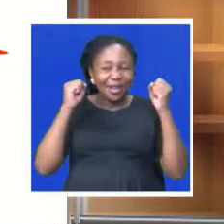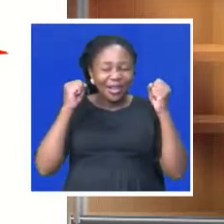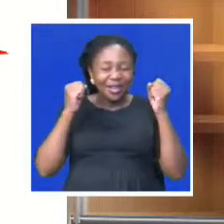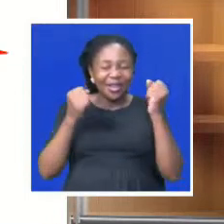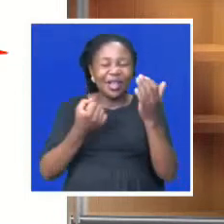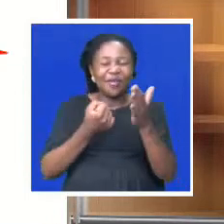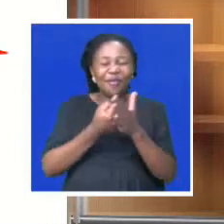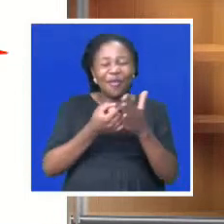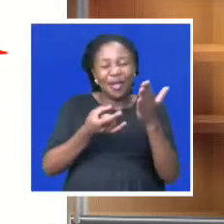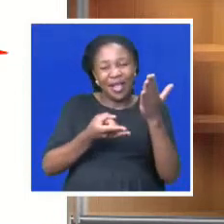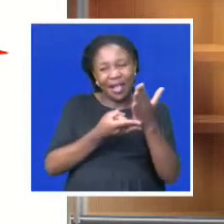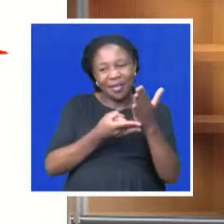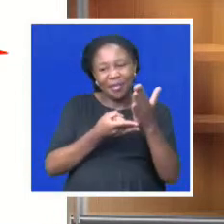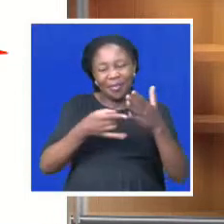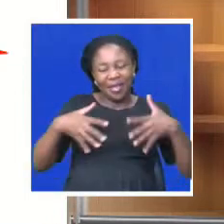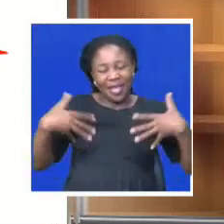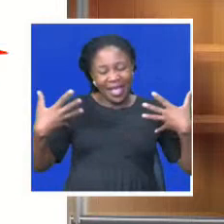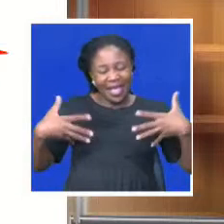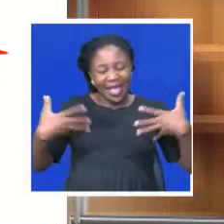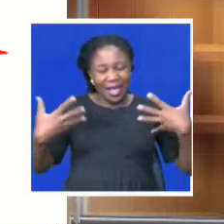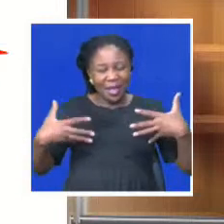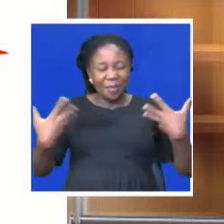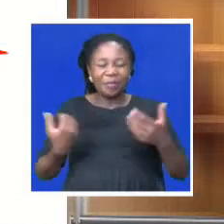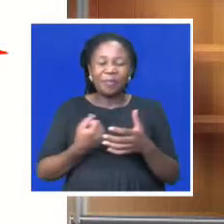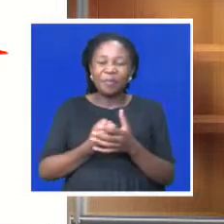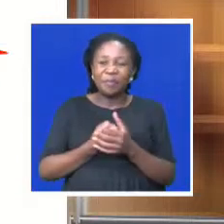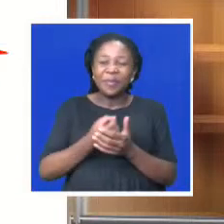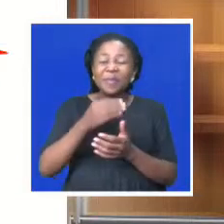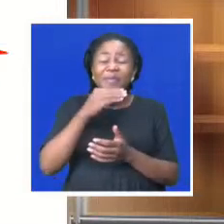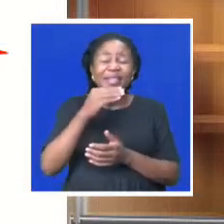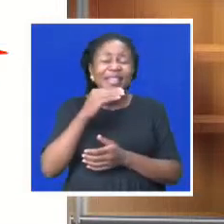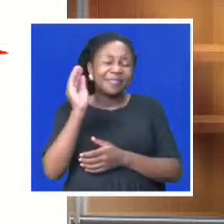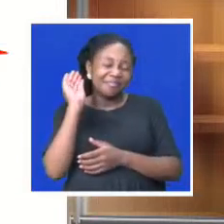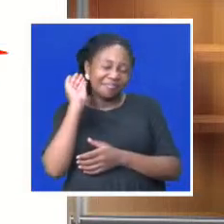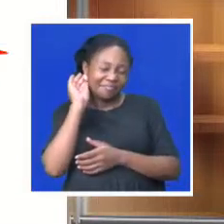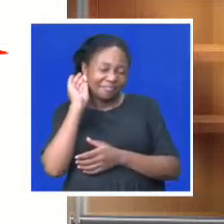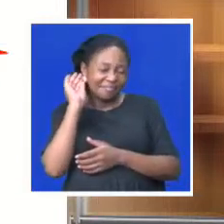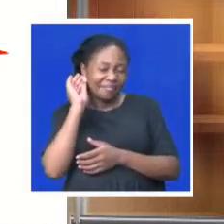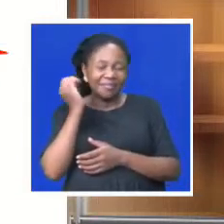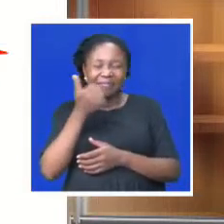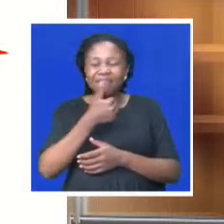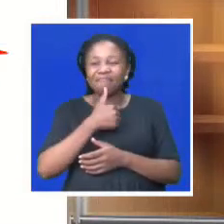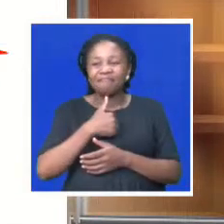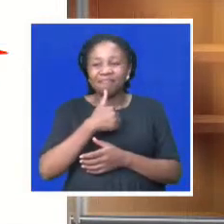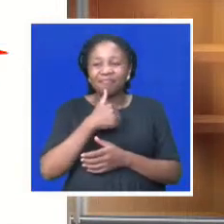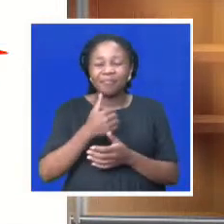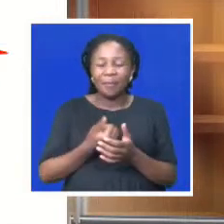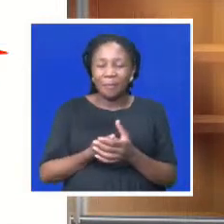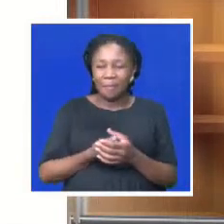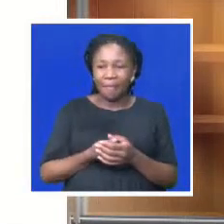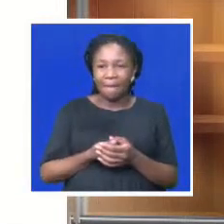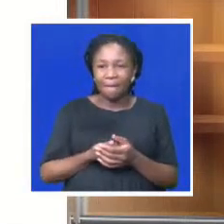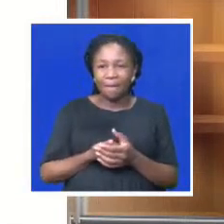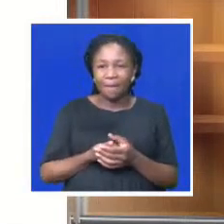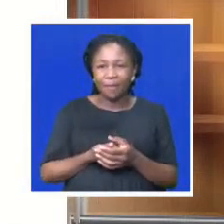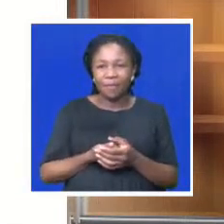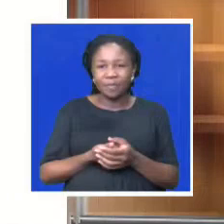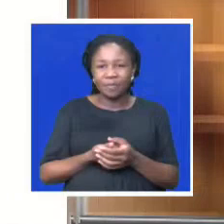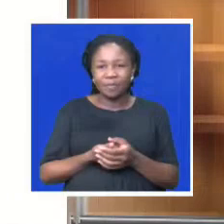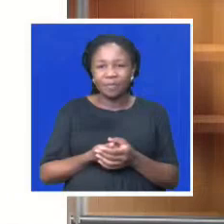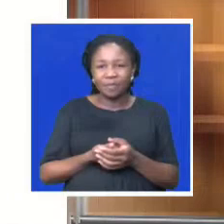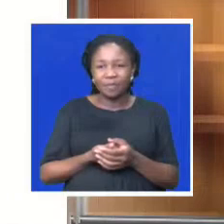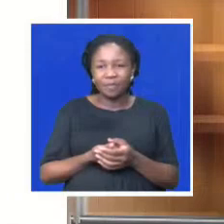is relieved. That appeals to the sense of hearing, dear Lena. Let's move on, dear Lena, at